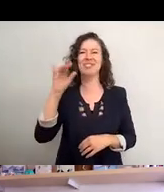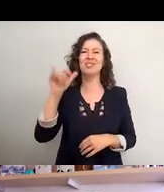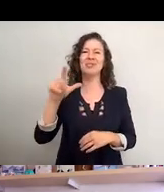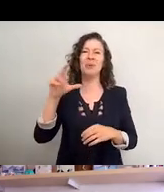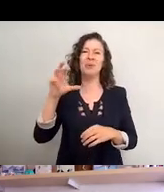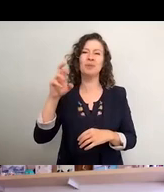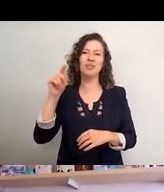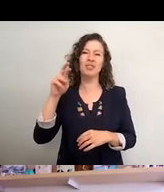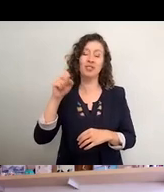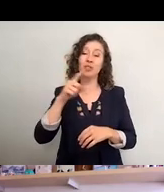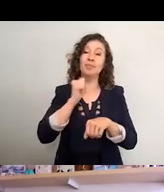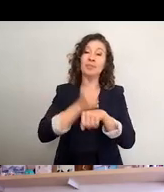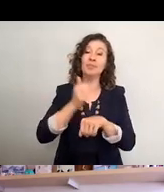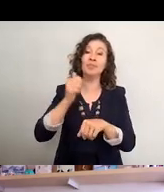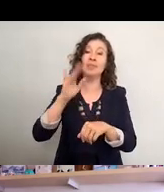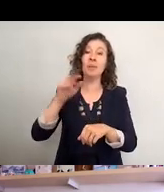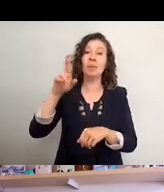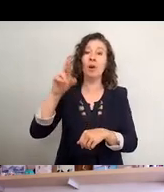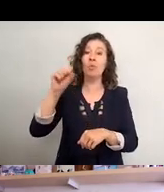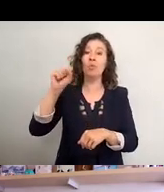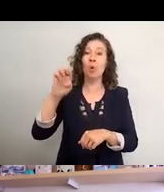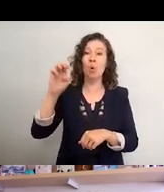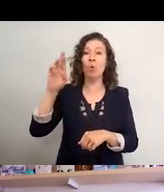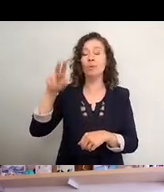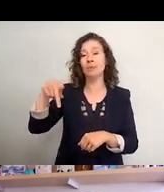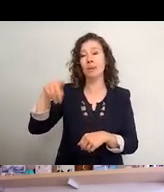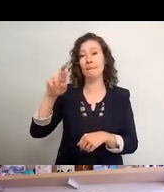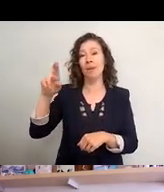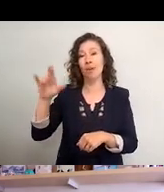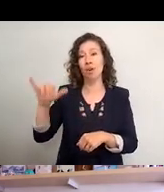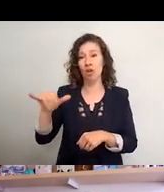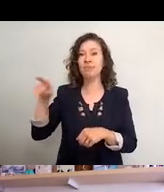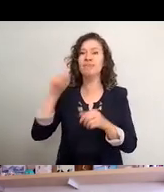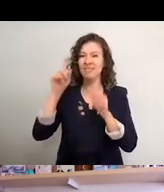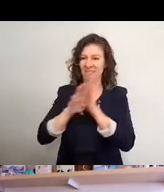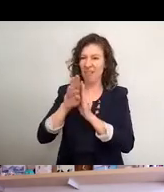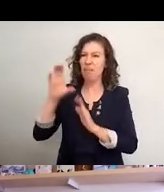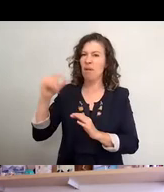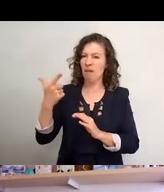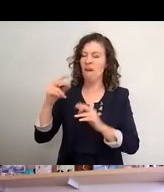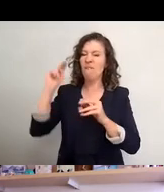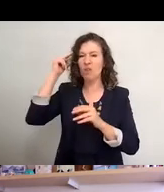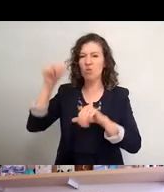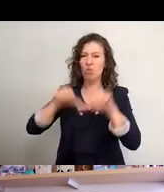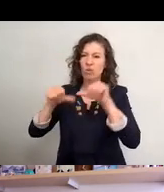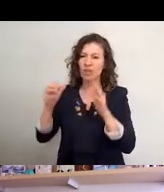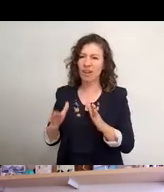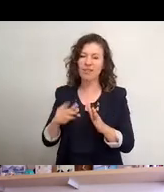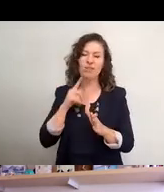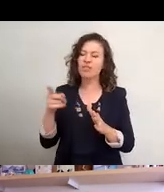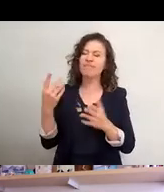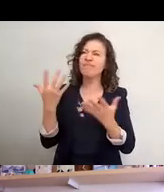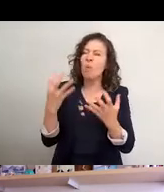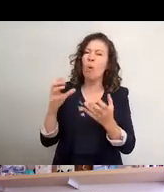actually founded by Rose Perry, who is a developmental cognitive neuroscientist. And she really wanted to translate the work within